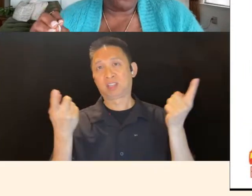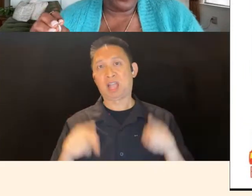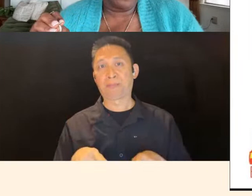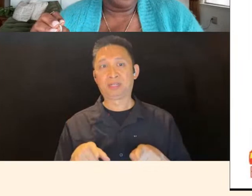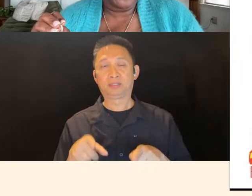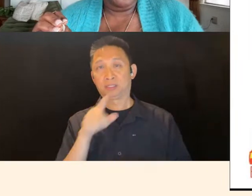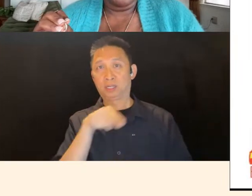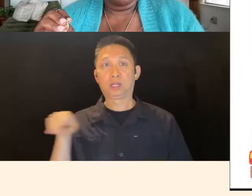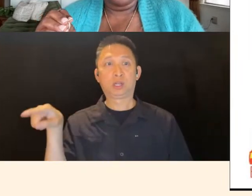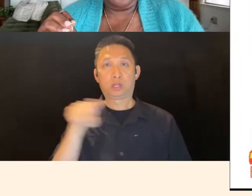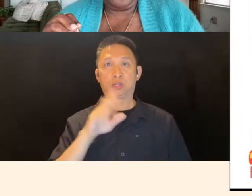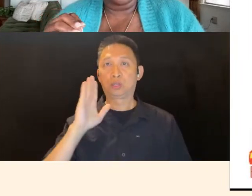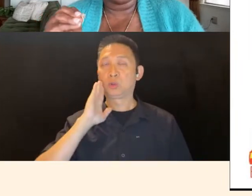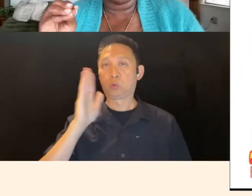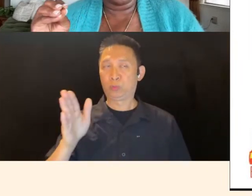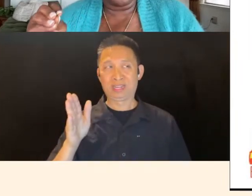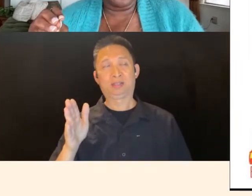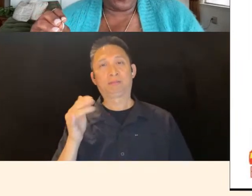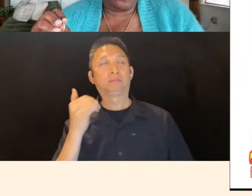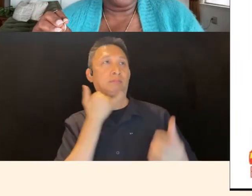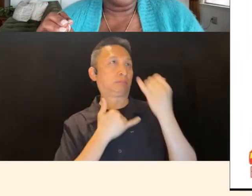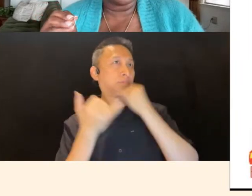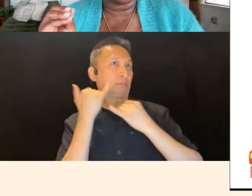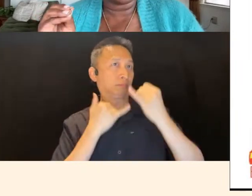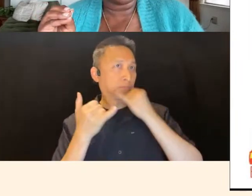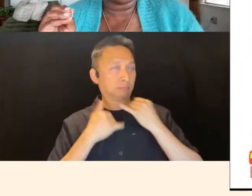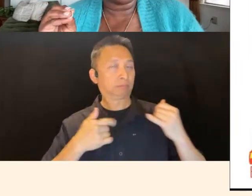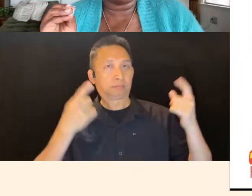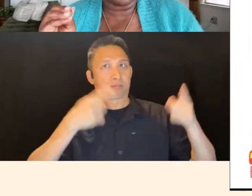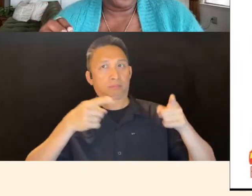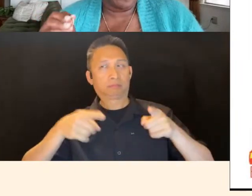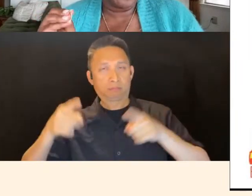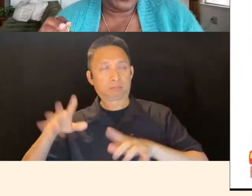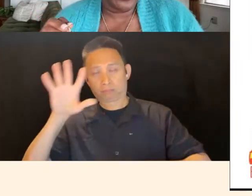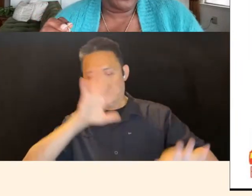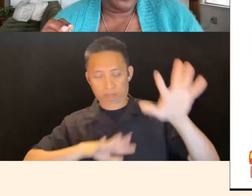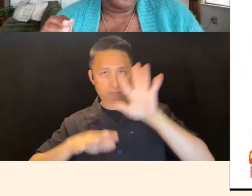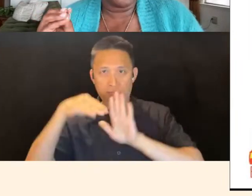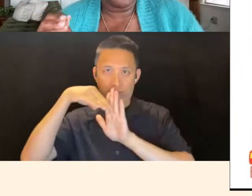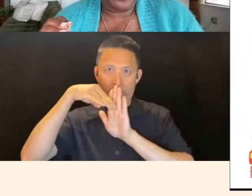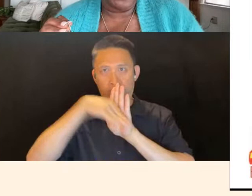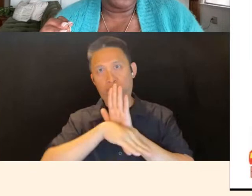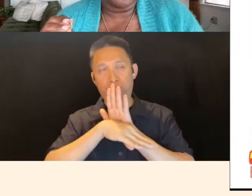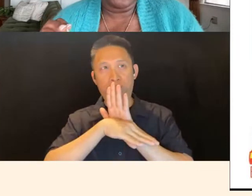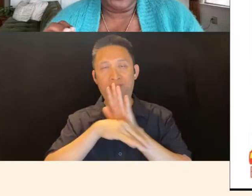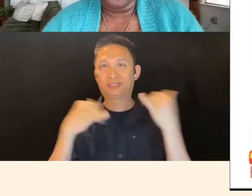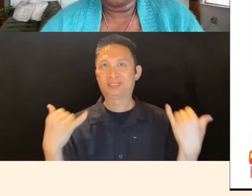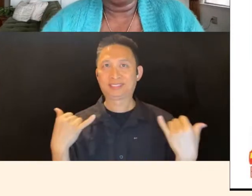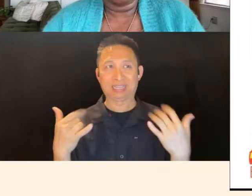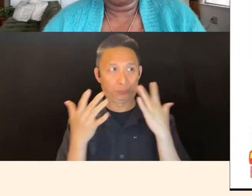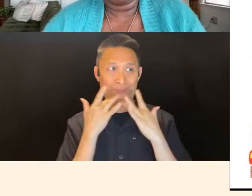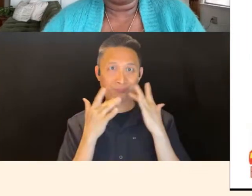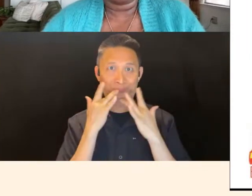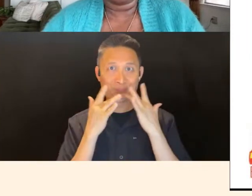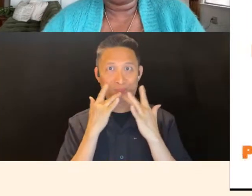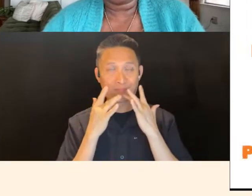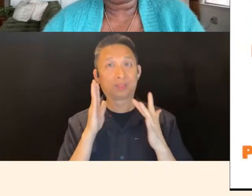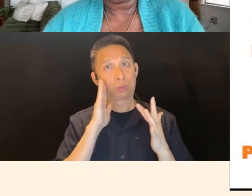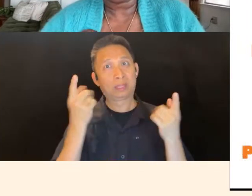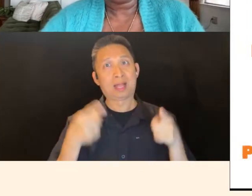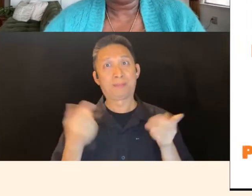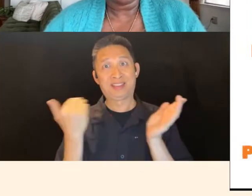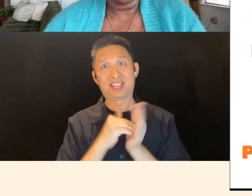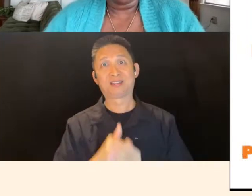same outcome that has positioned us all to be in such a vulnerable state as we find today.